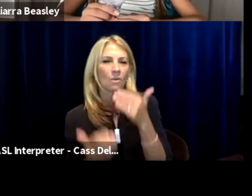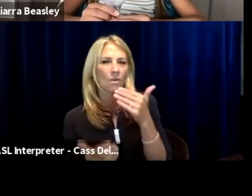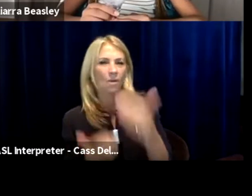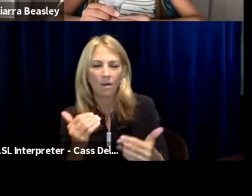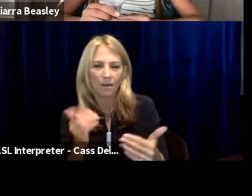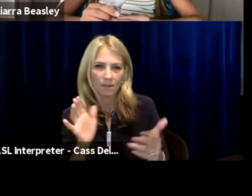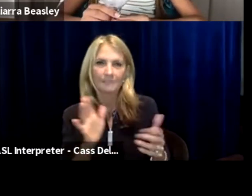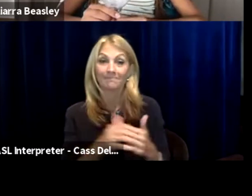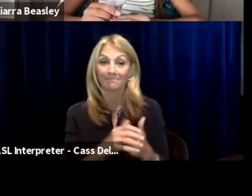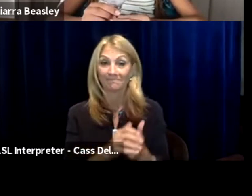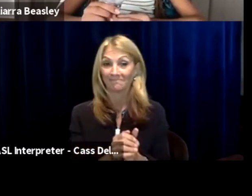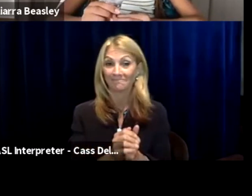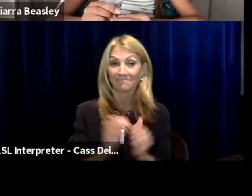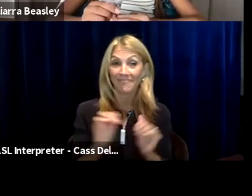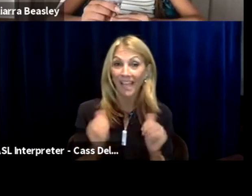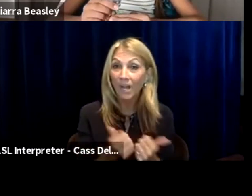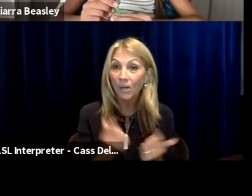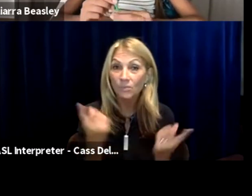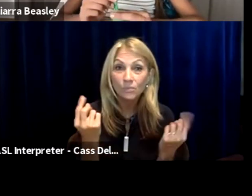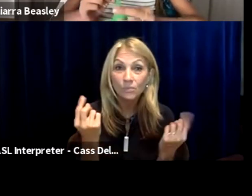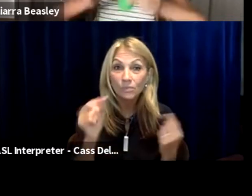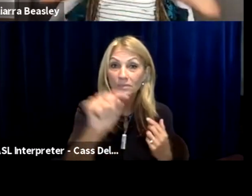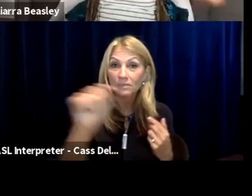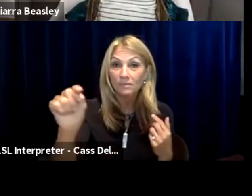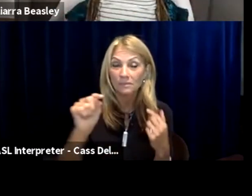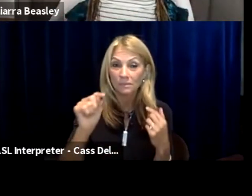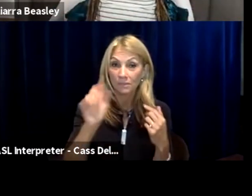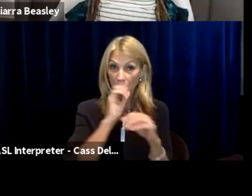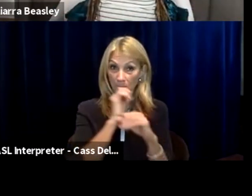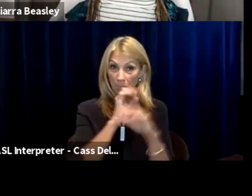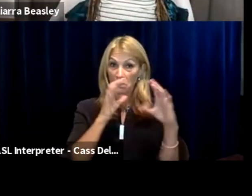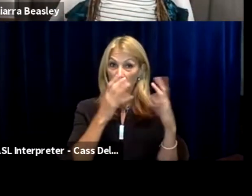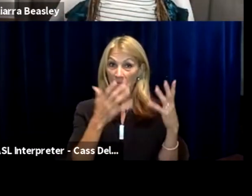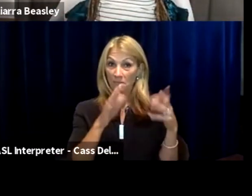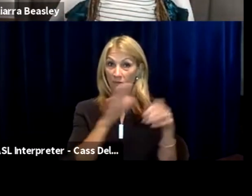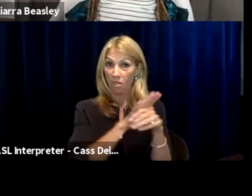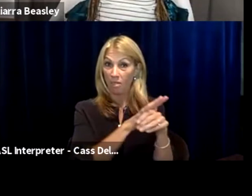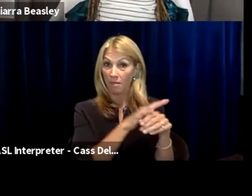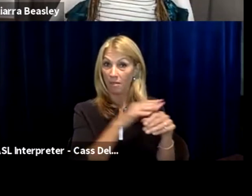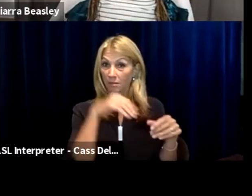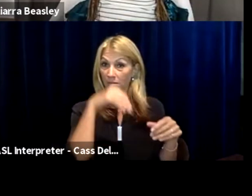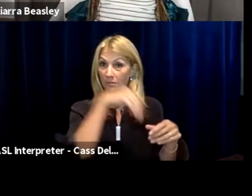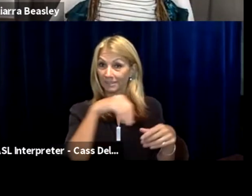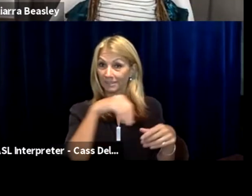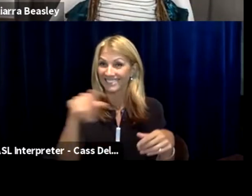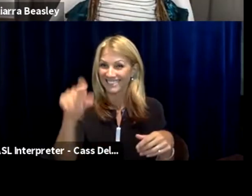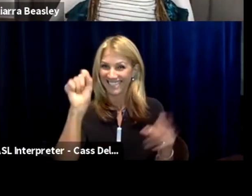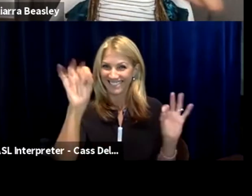How's it coming? Or do we have filled balloons? Yes, no, yes, awesome.